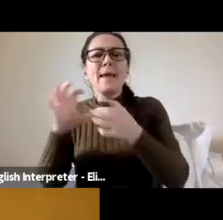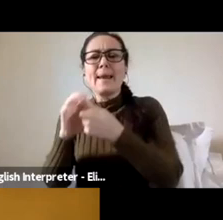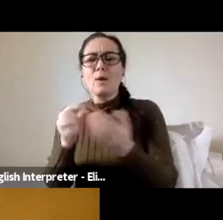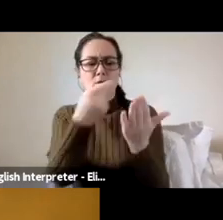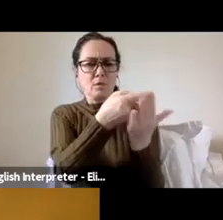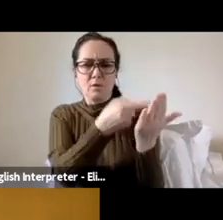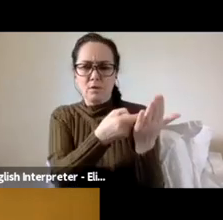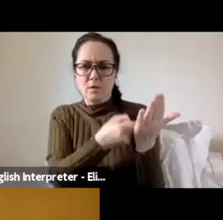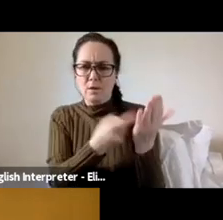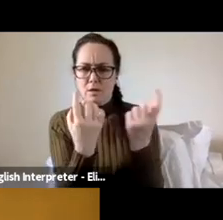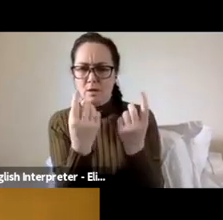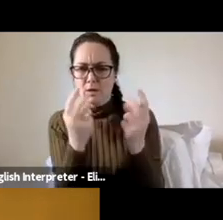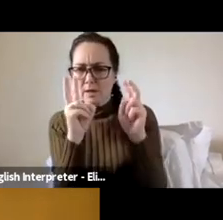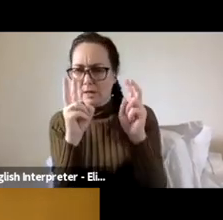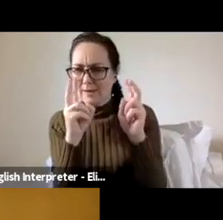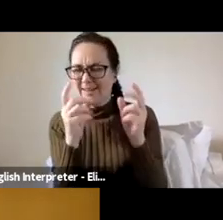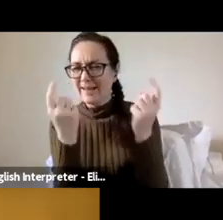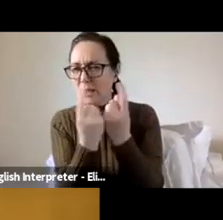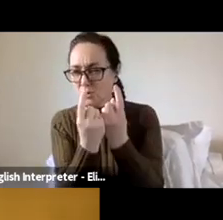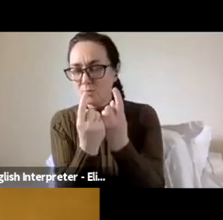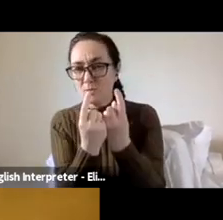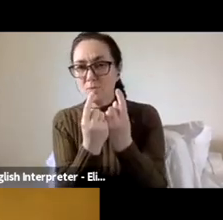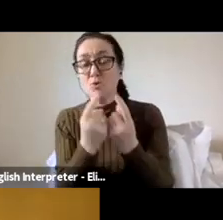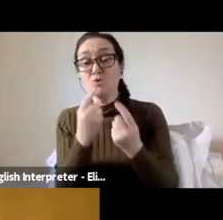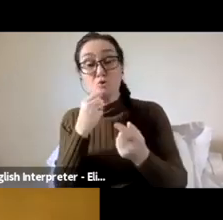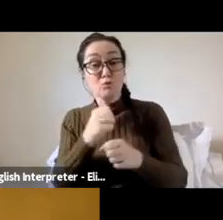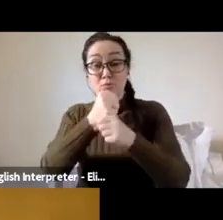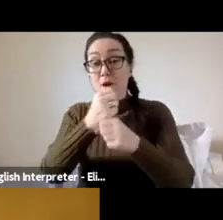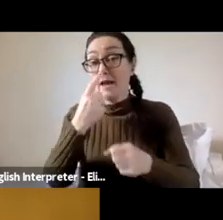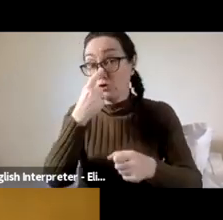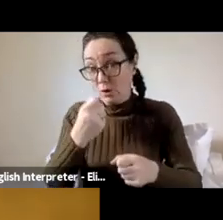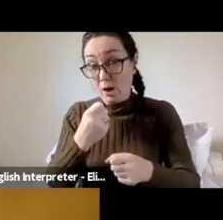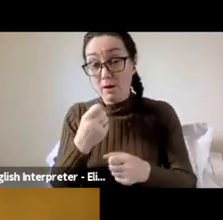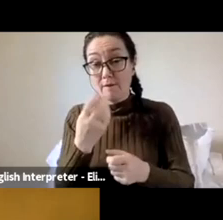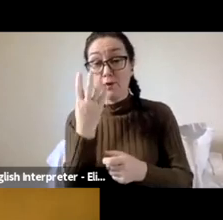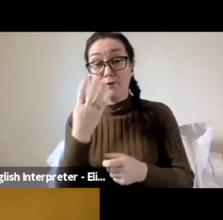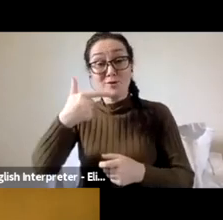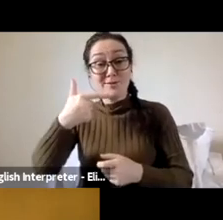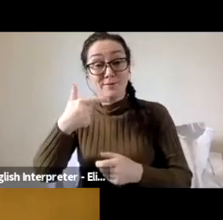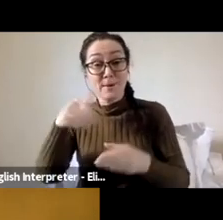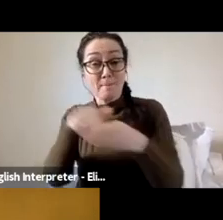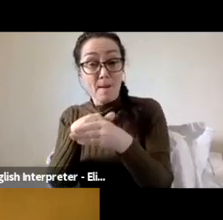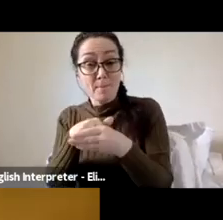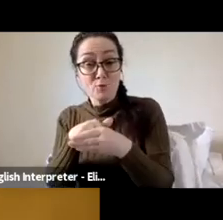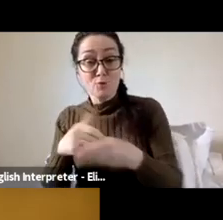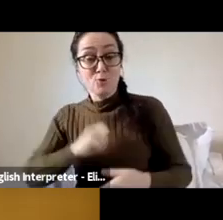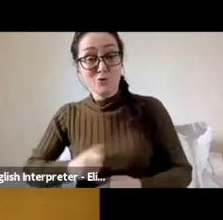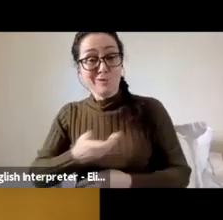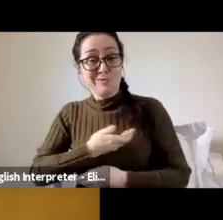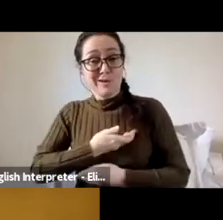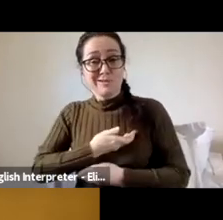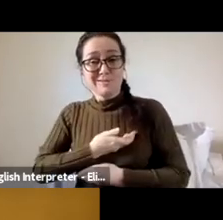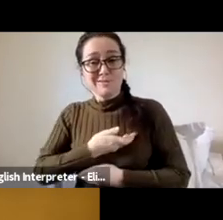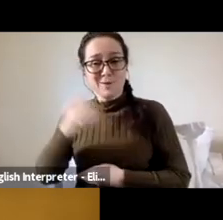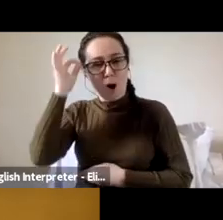ideally lobby the 47 members, if you can, of the Human Rights Council, because they have